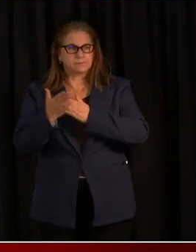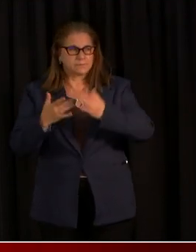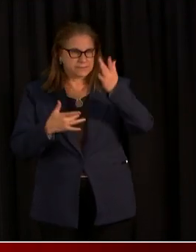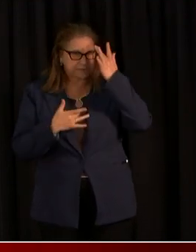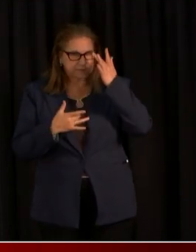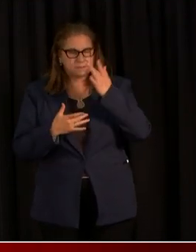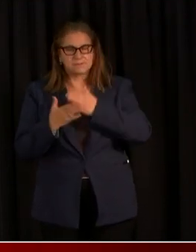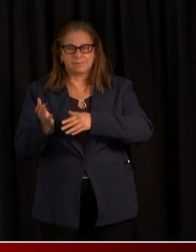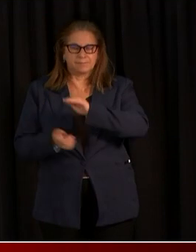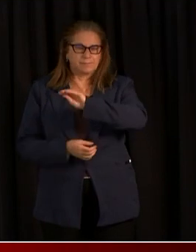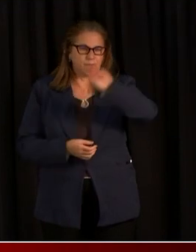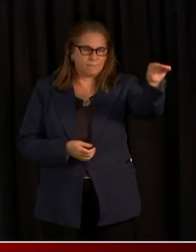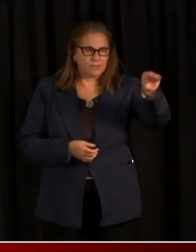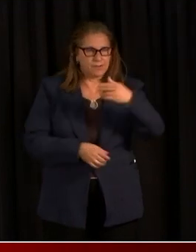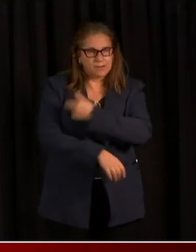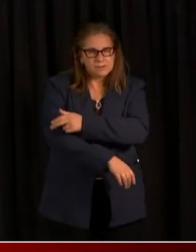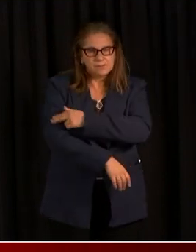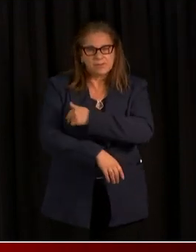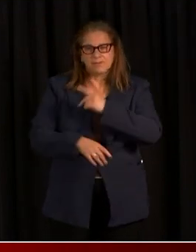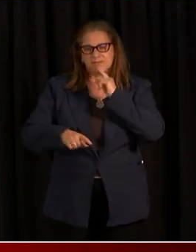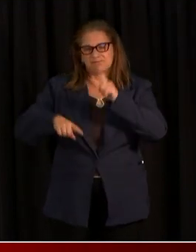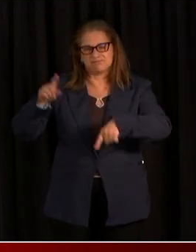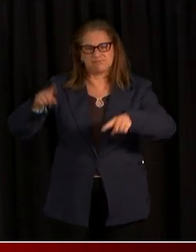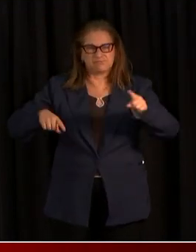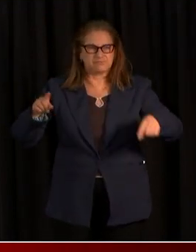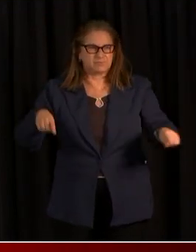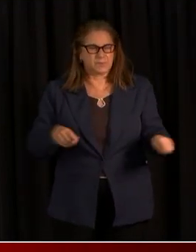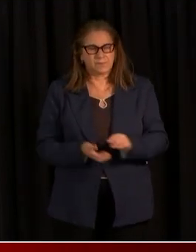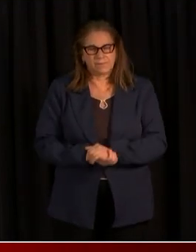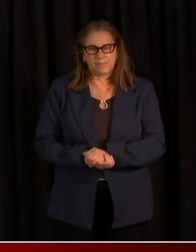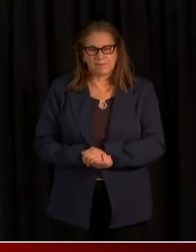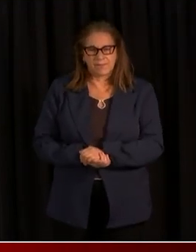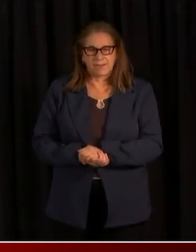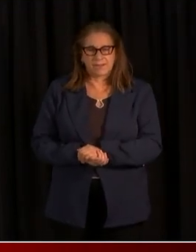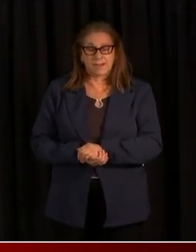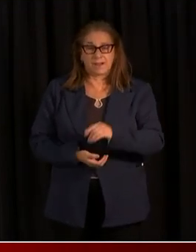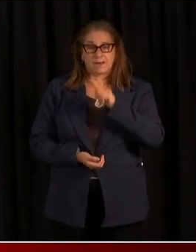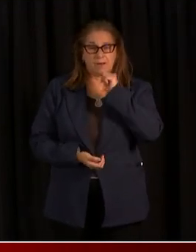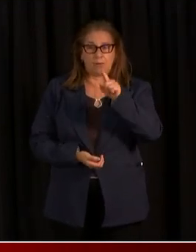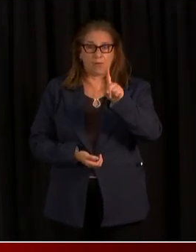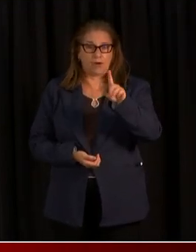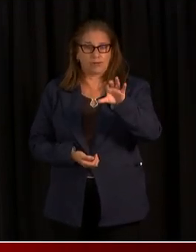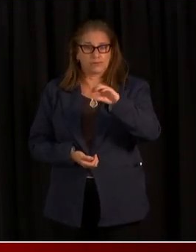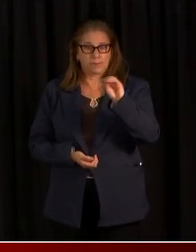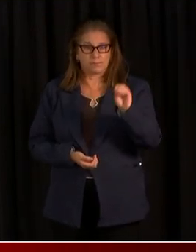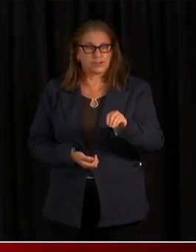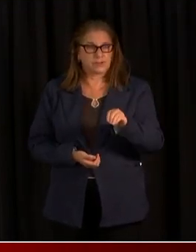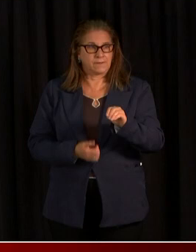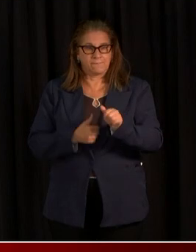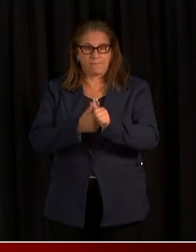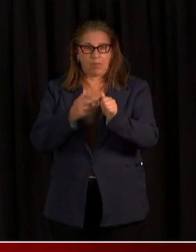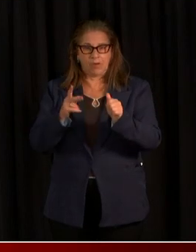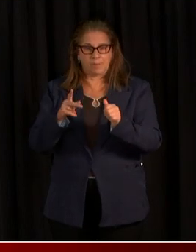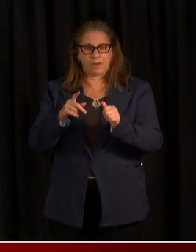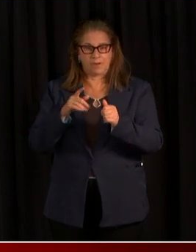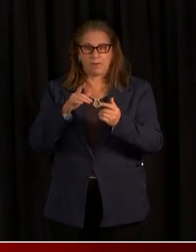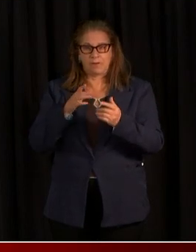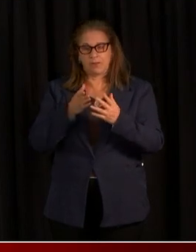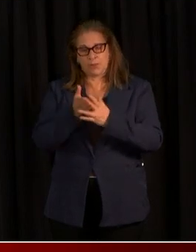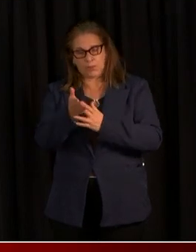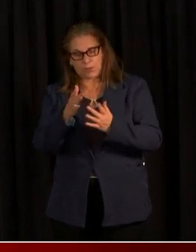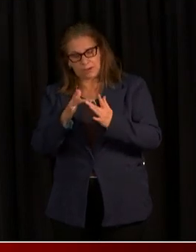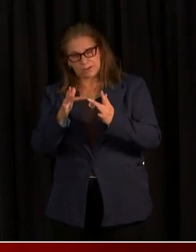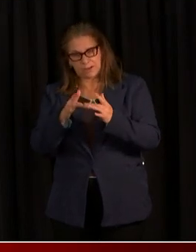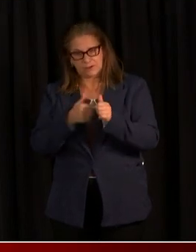the interview process. So that number, it will be very difficult to get it to completely 100%. For completed